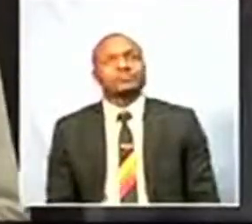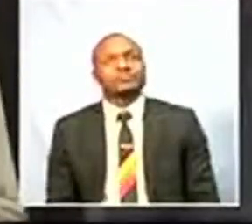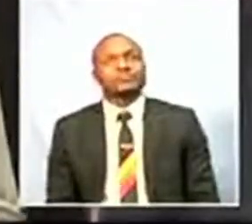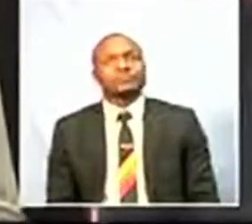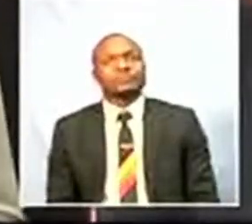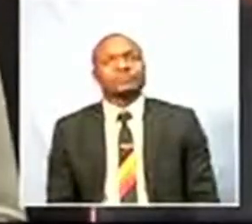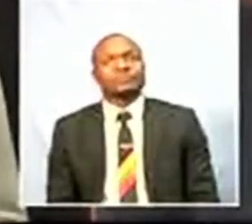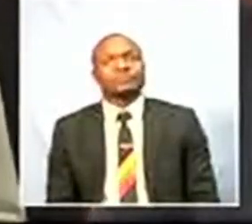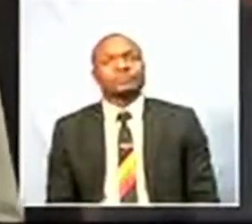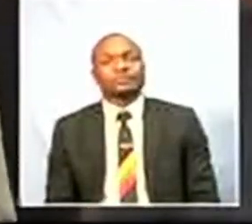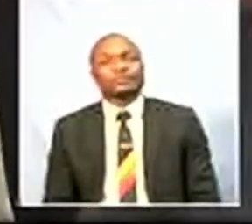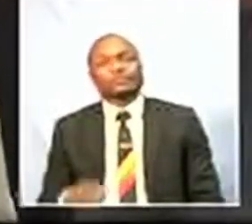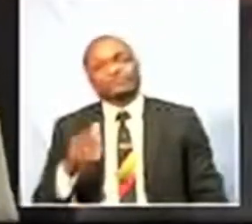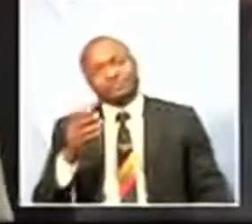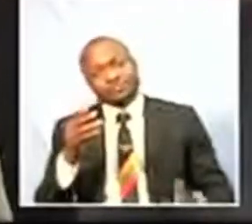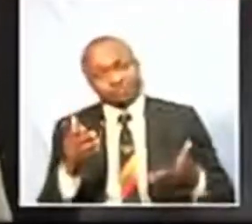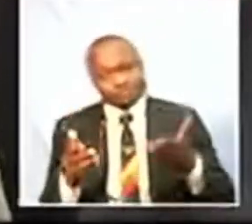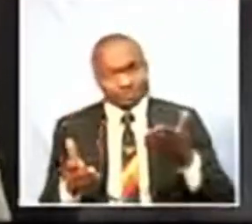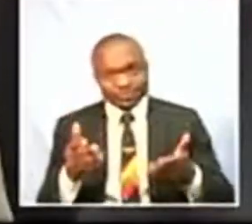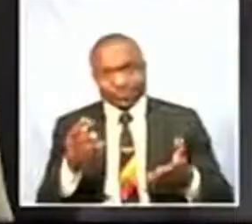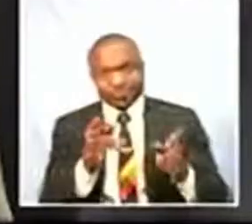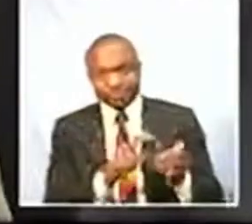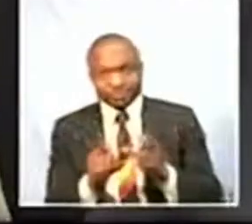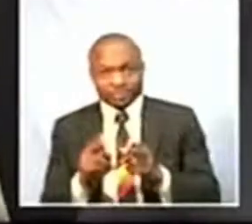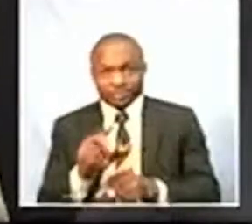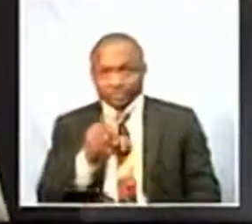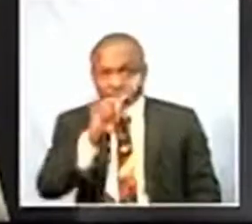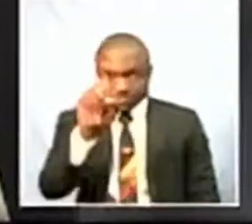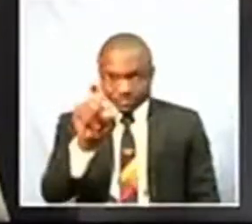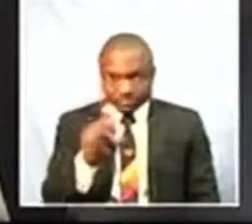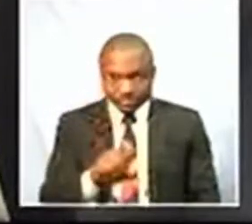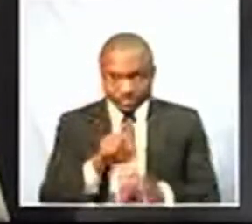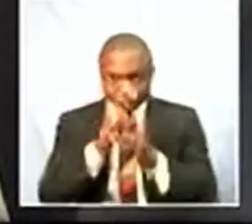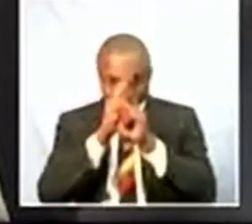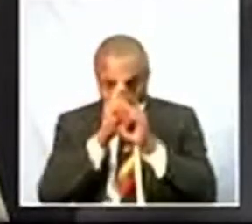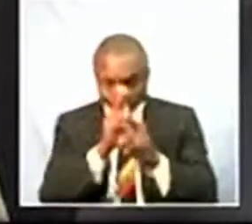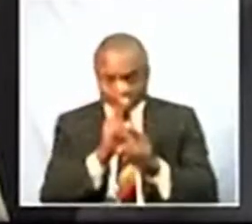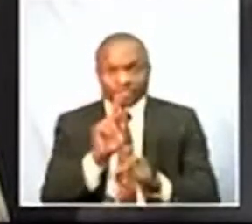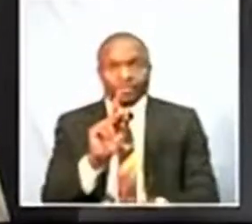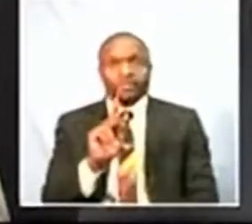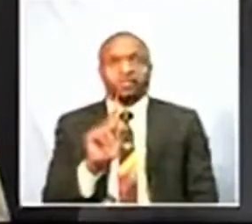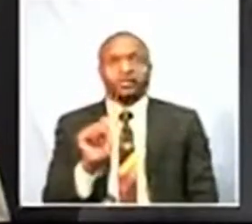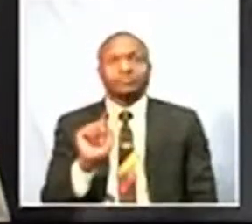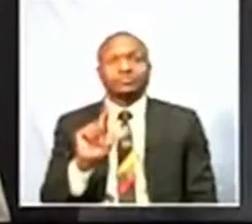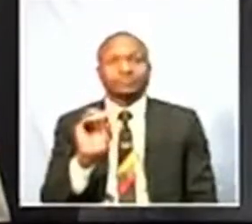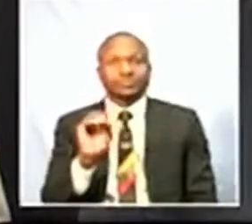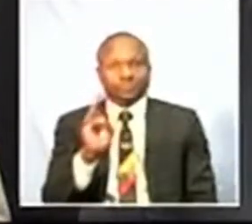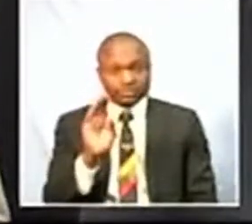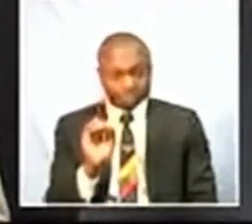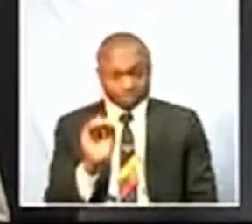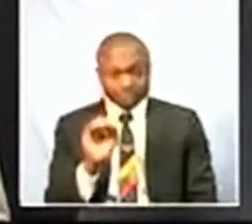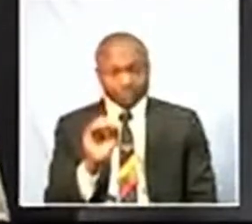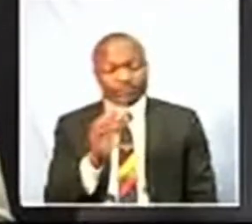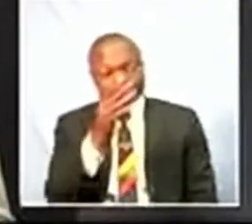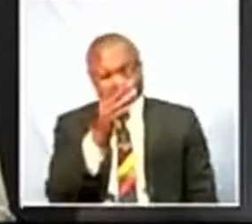So to maybe respond to the question from Honorable Pavyuma, I think there